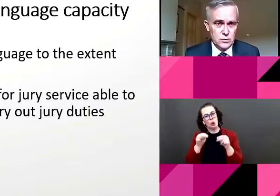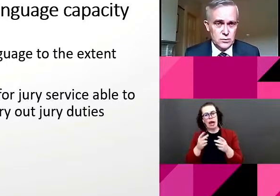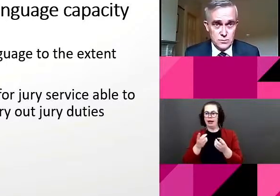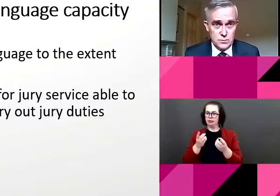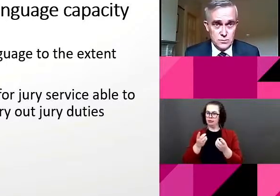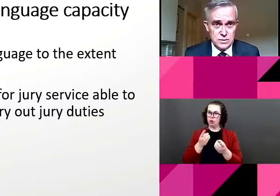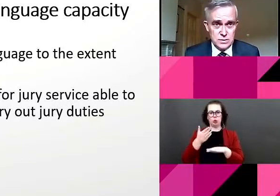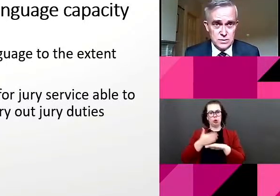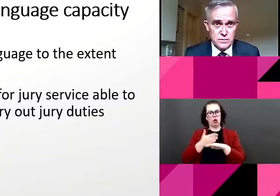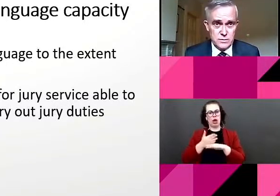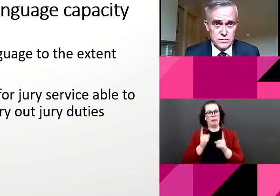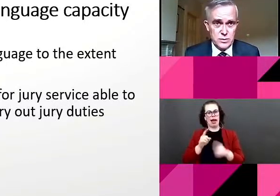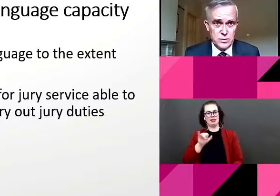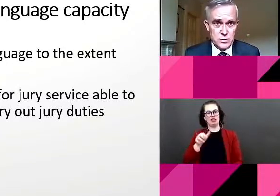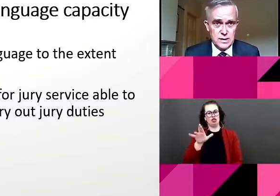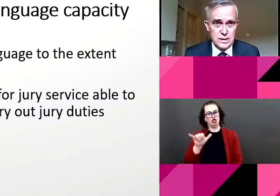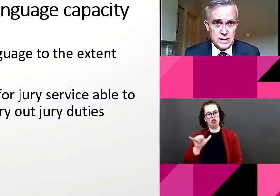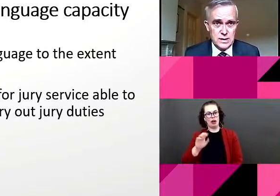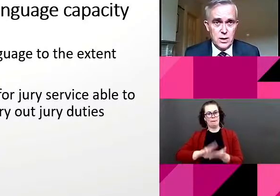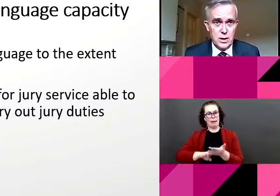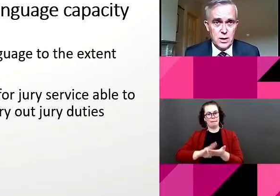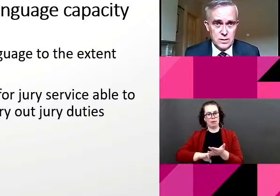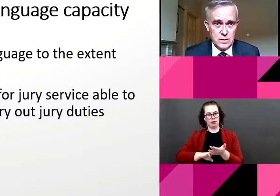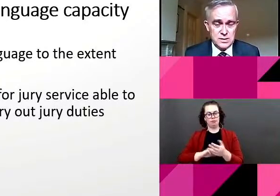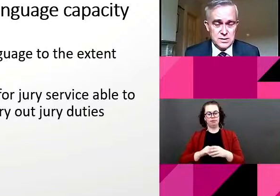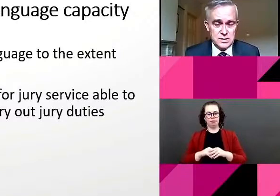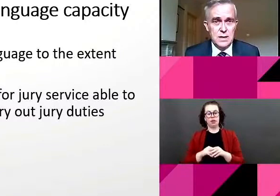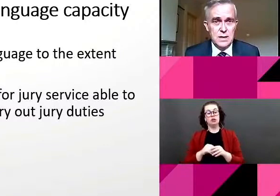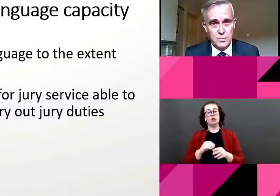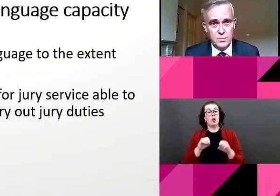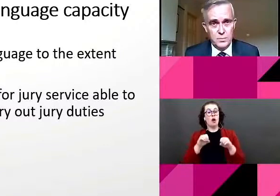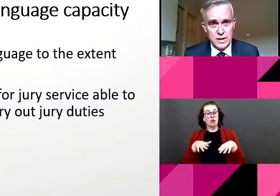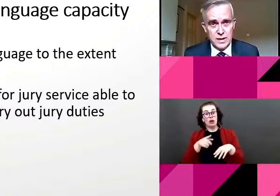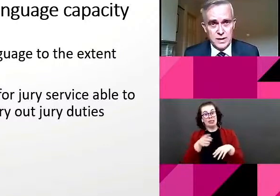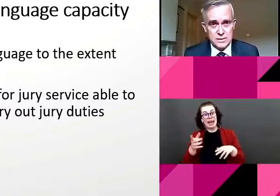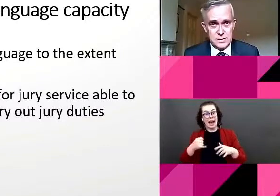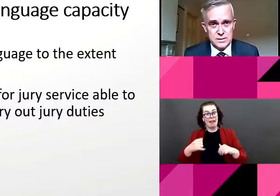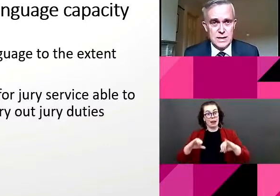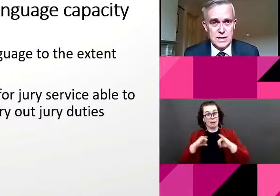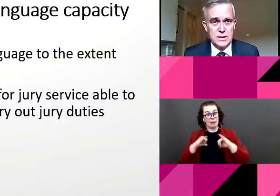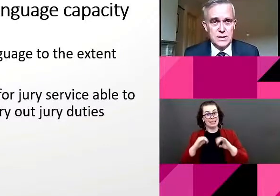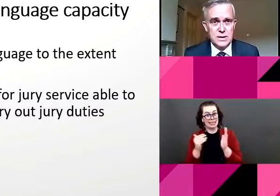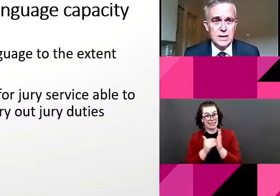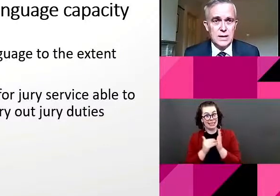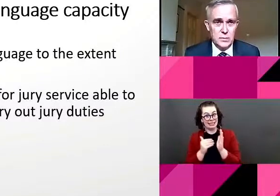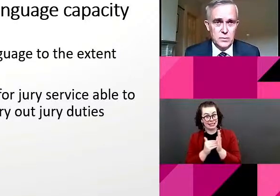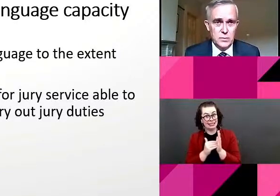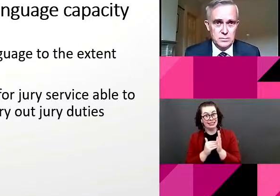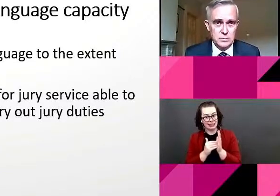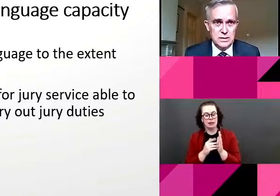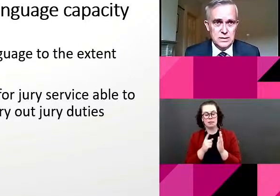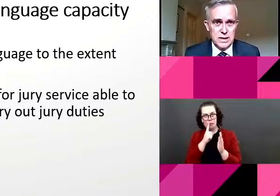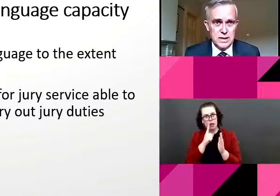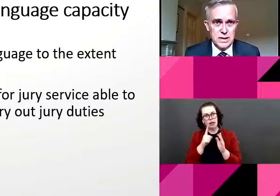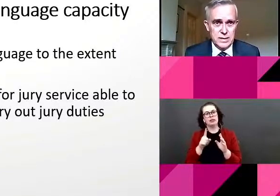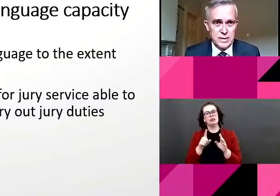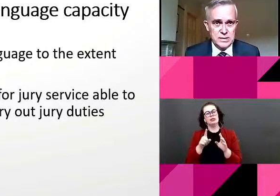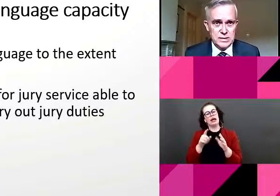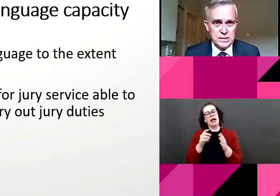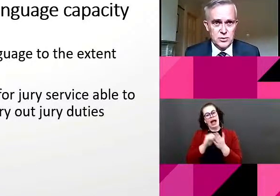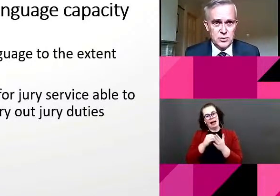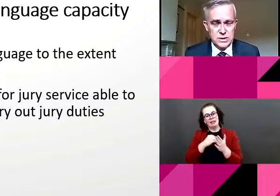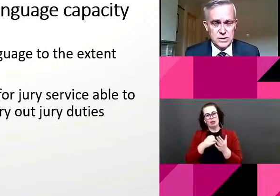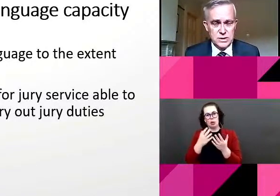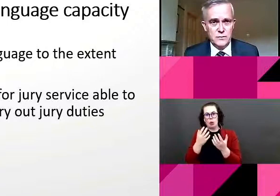So there's a presumption there, very importantly, of capacity, but that must be in place